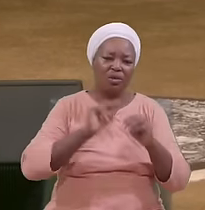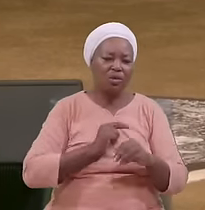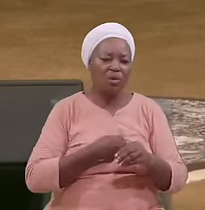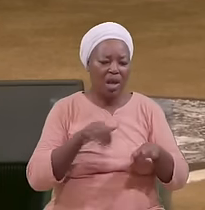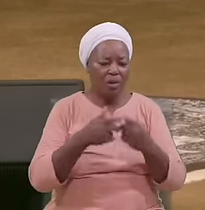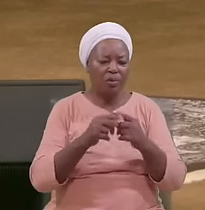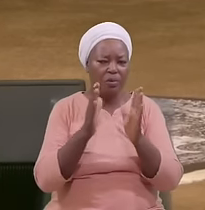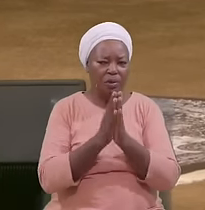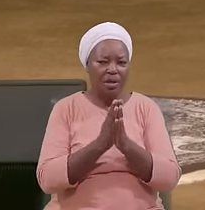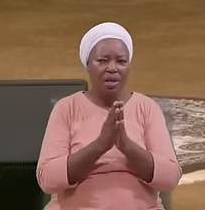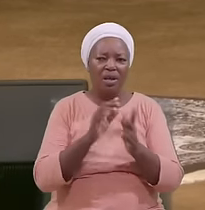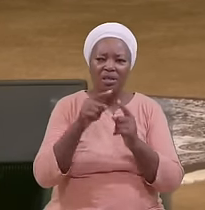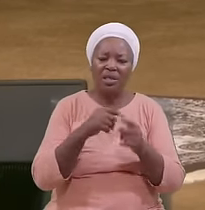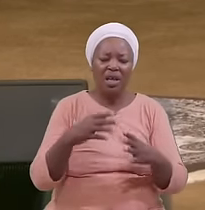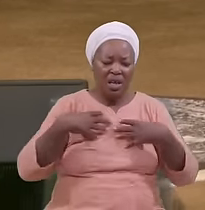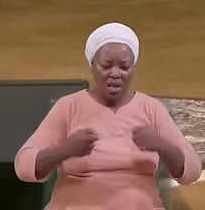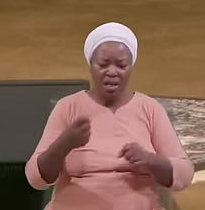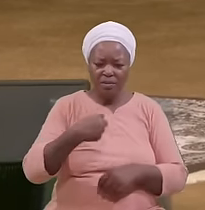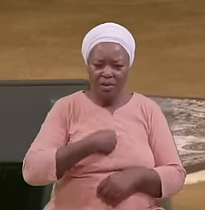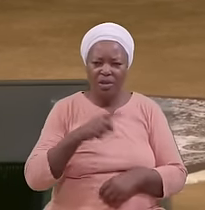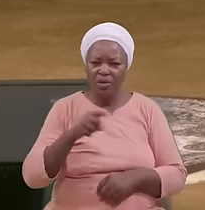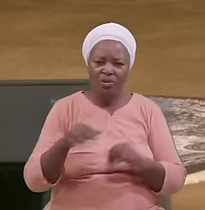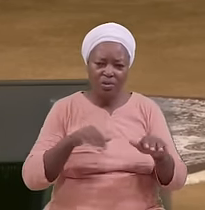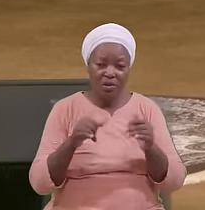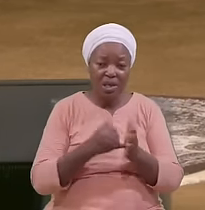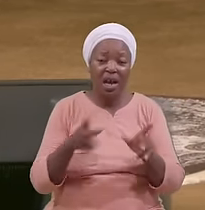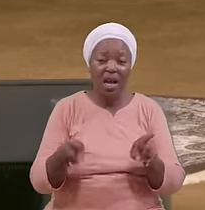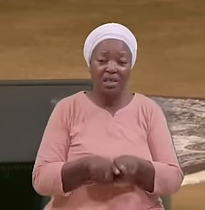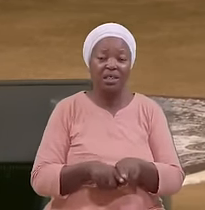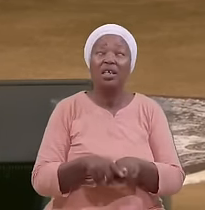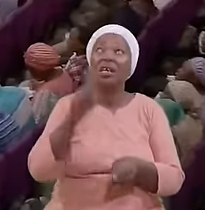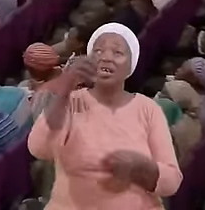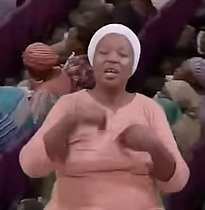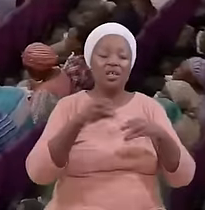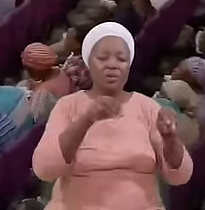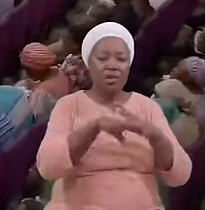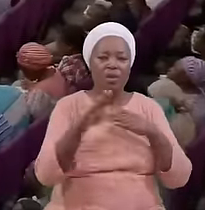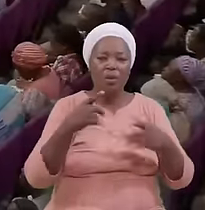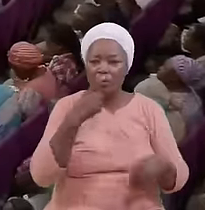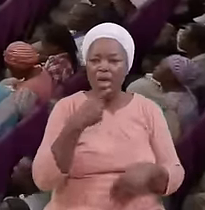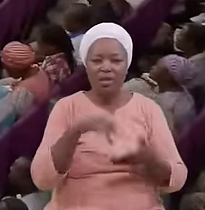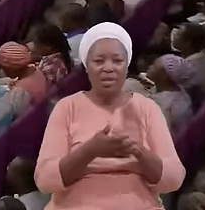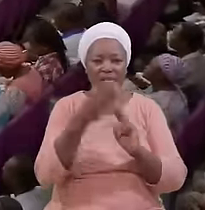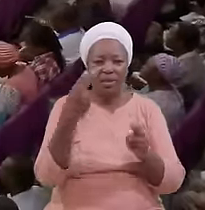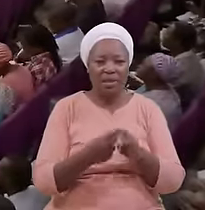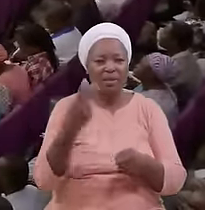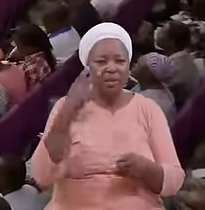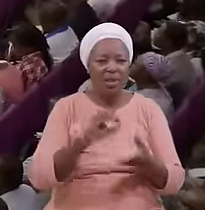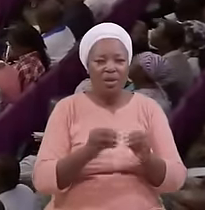word in our mouth. He will do as he has put in our mouth in Jesus' name. Look at number two. Number